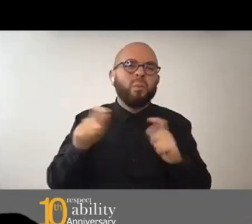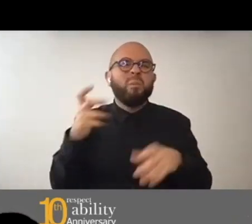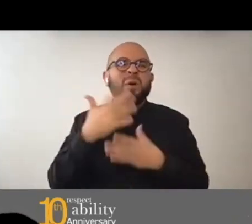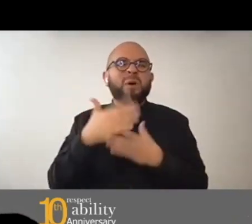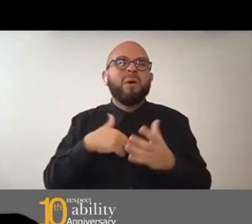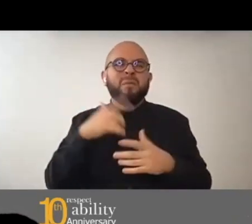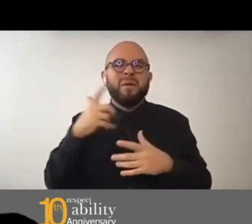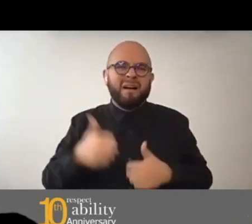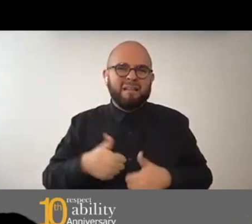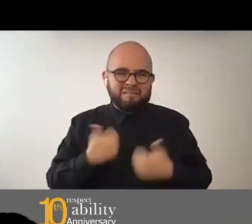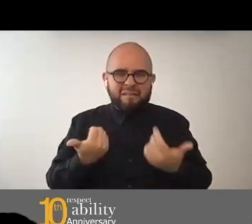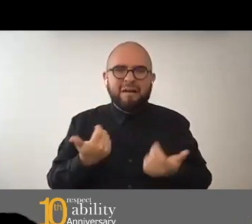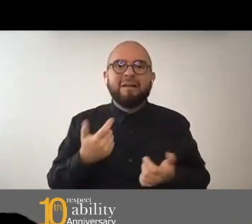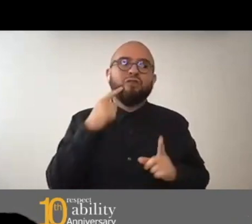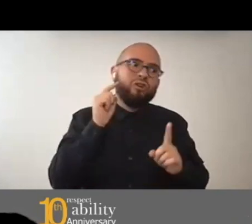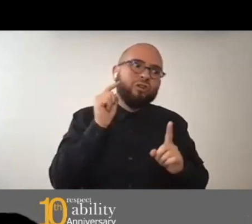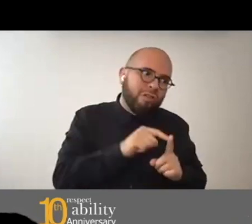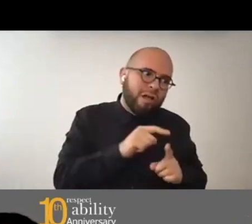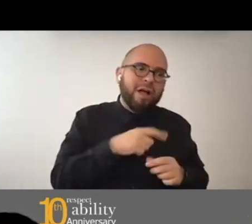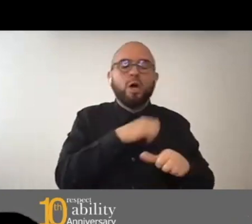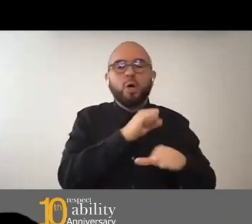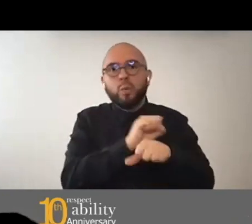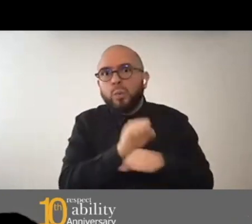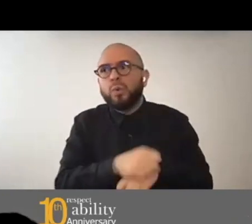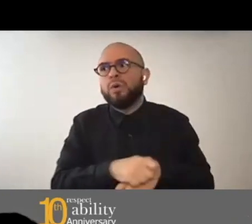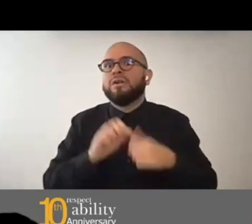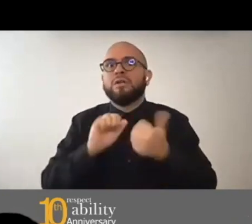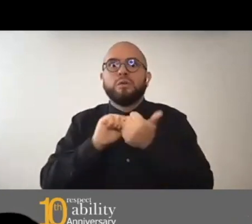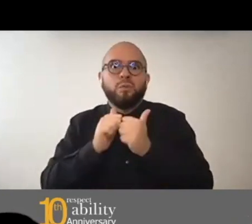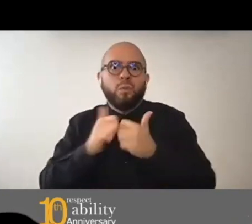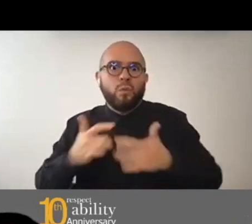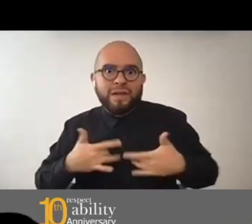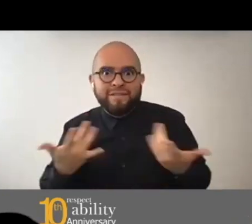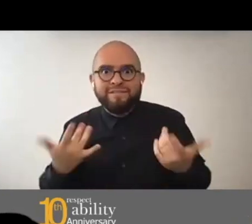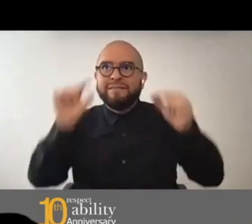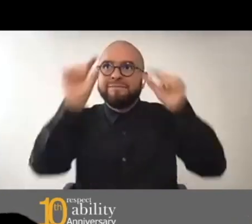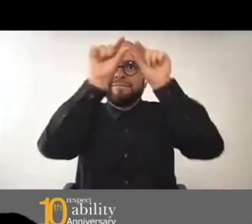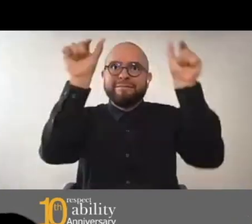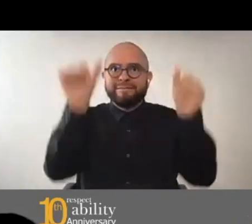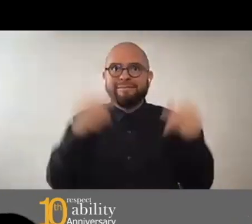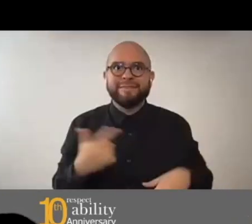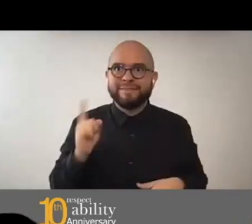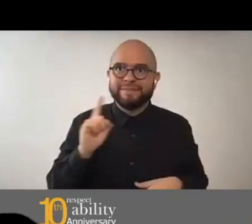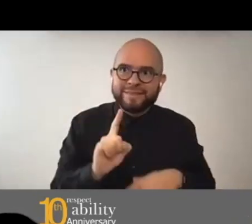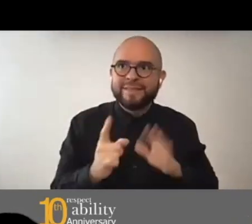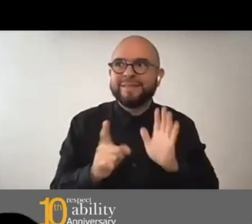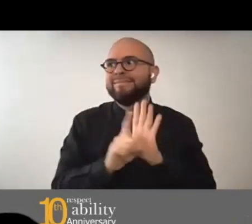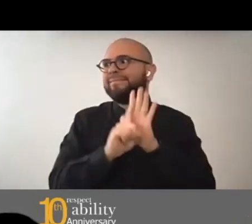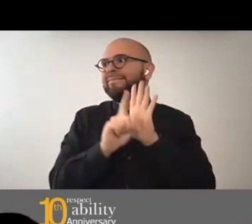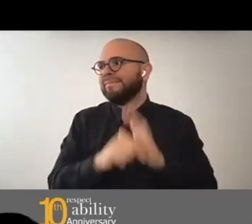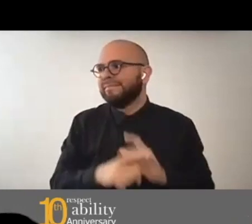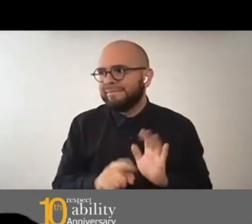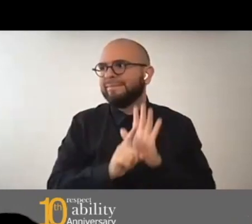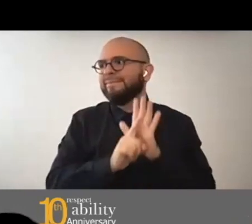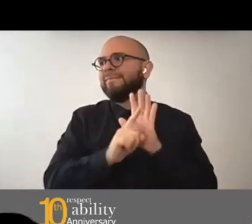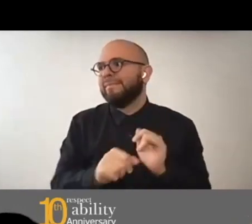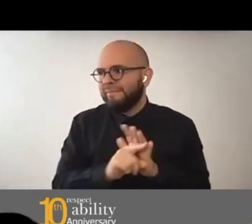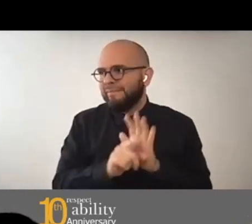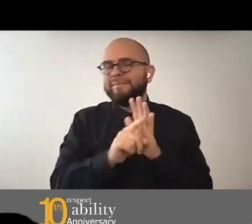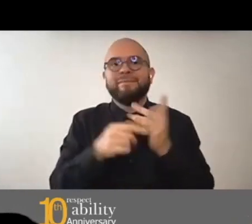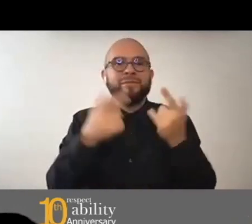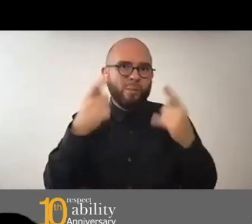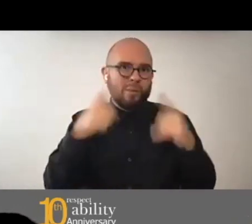sporting events and things like that. And so I am often the first person that police officer or security guard